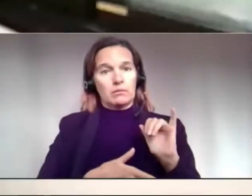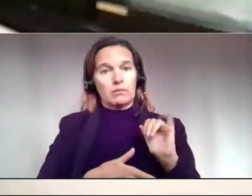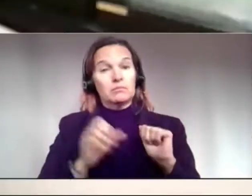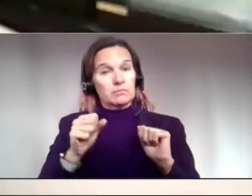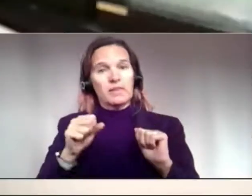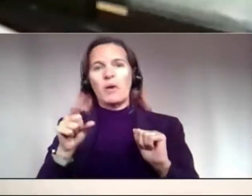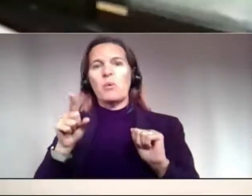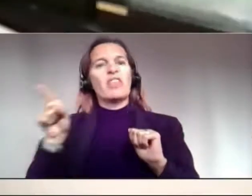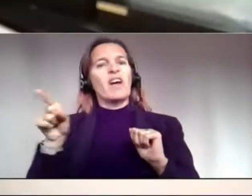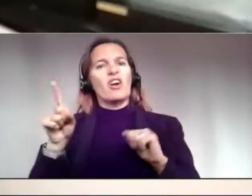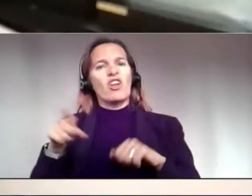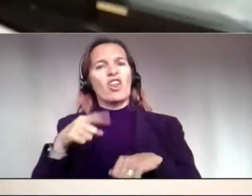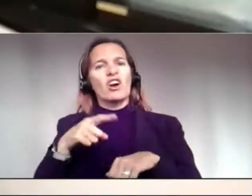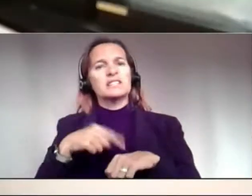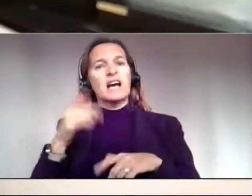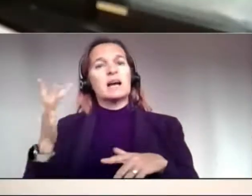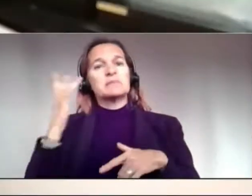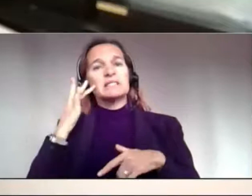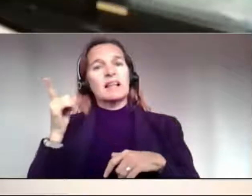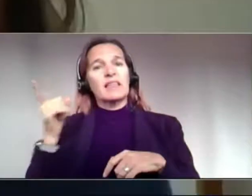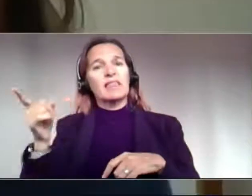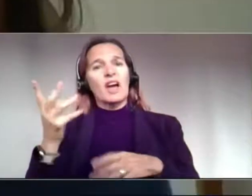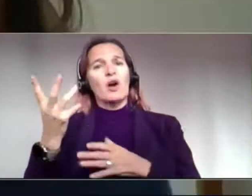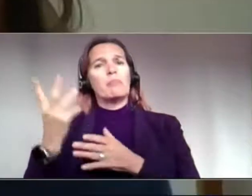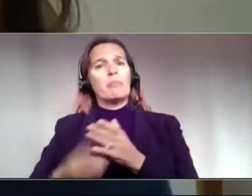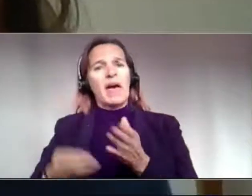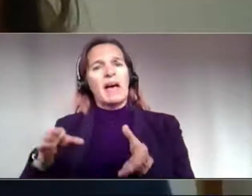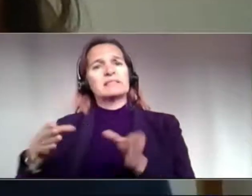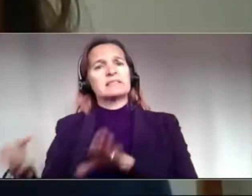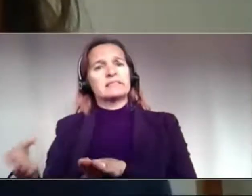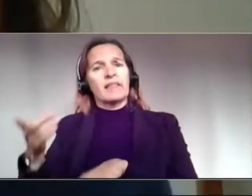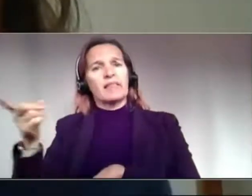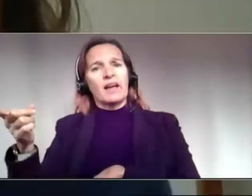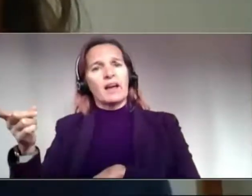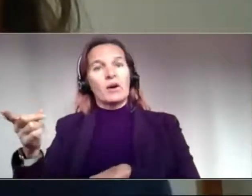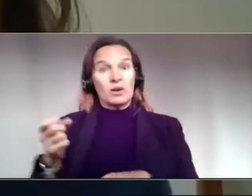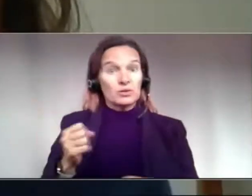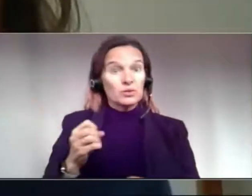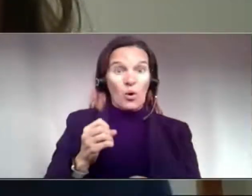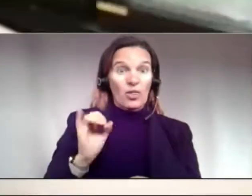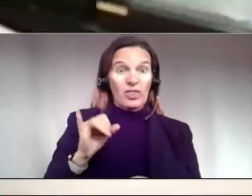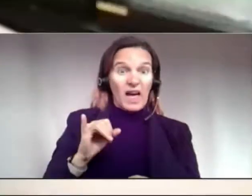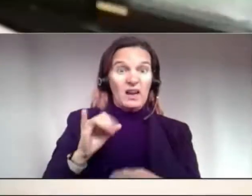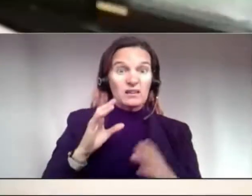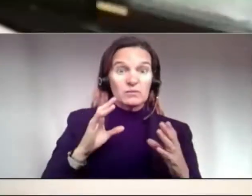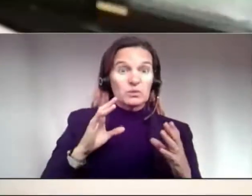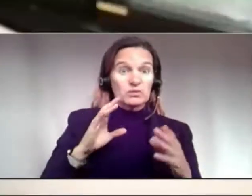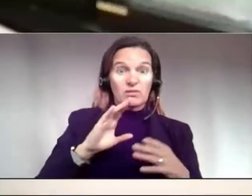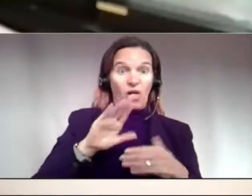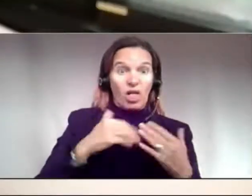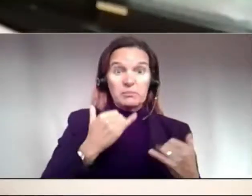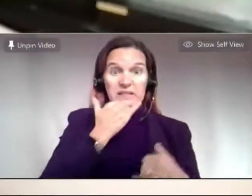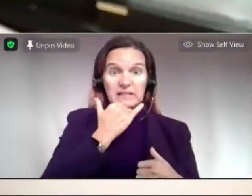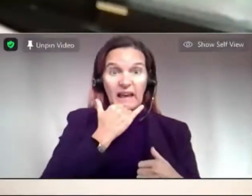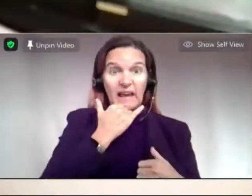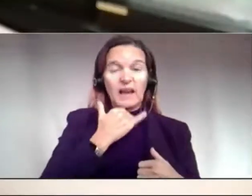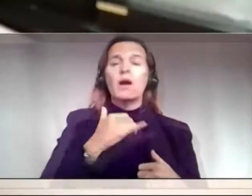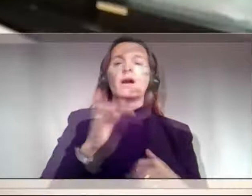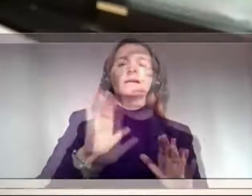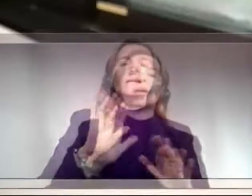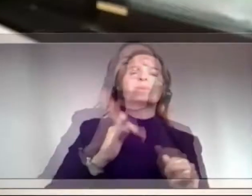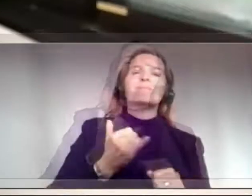there and they passed away there. So the whole thing was a mistake. it was a mistake in attributing it